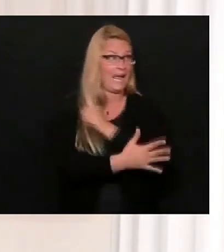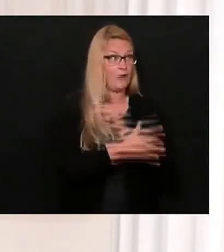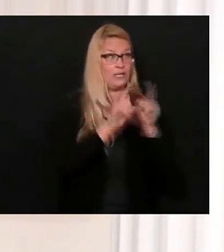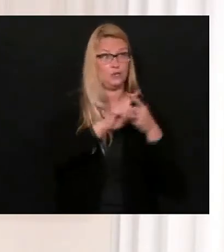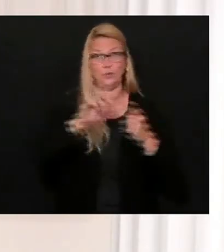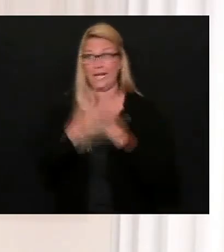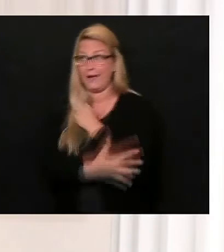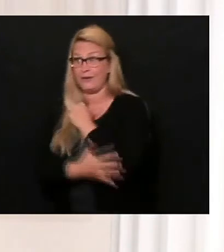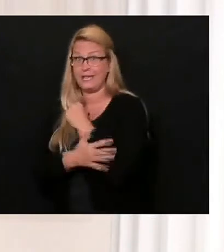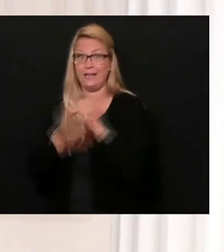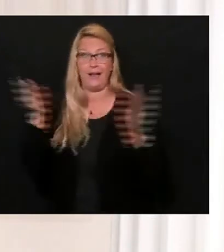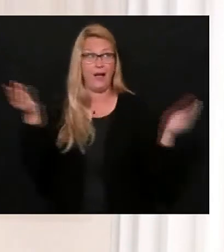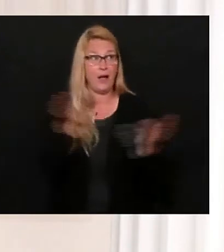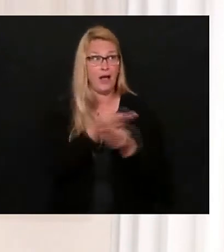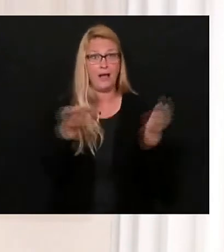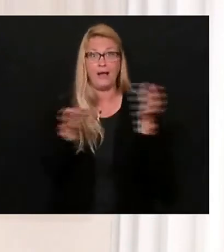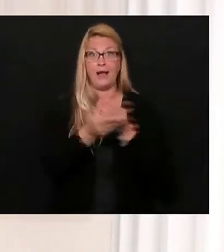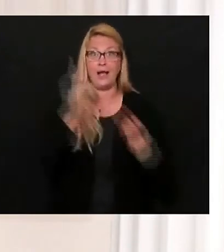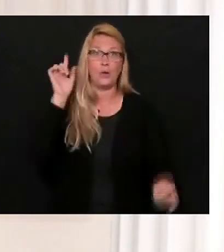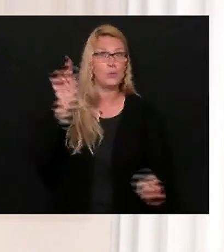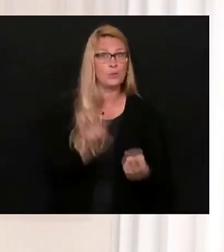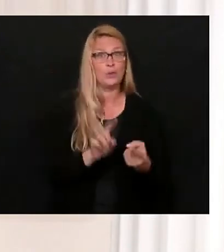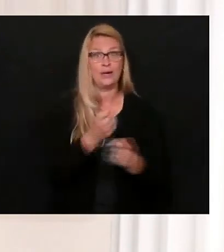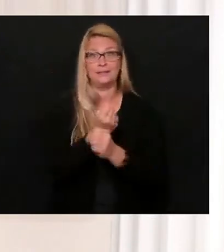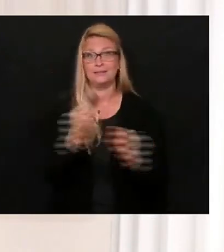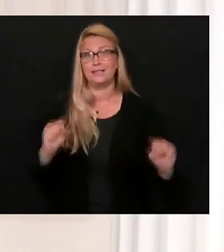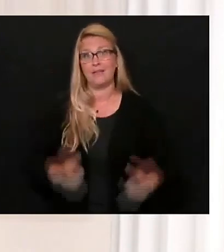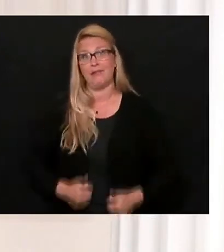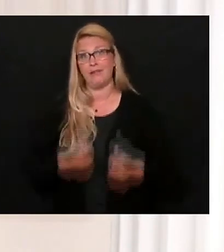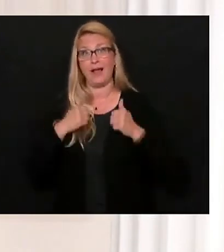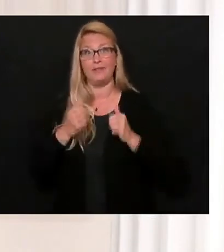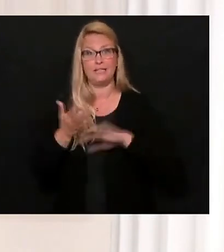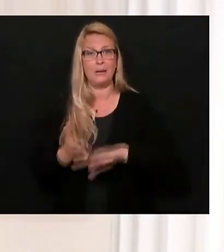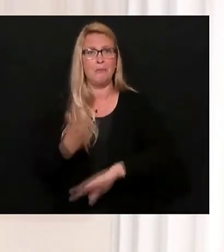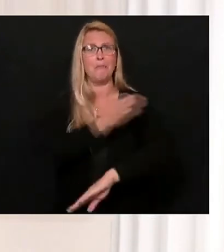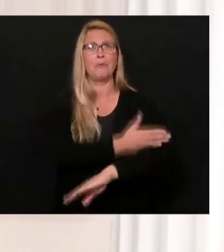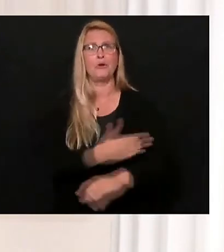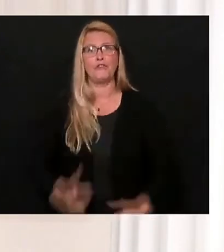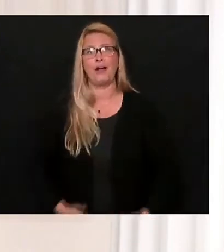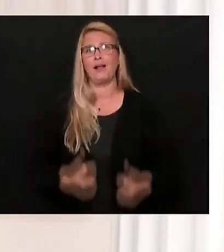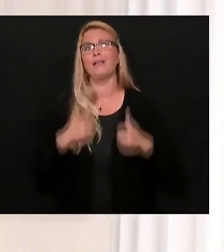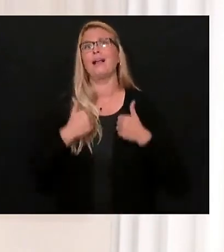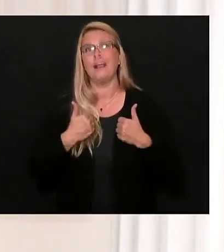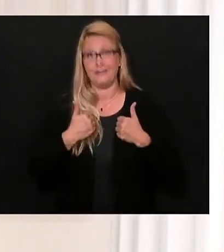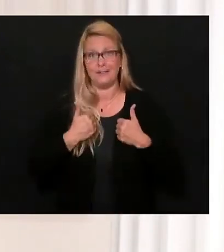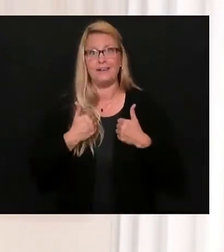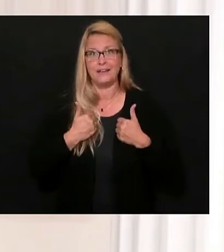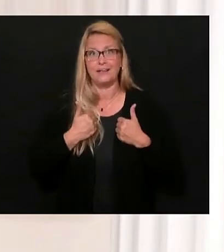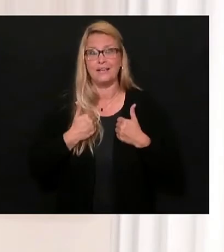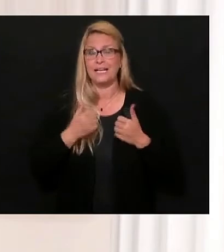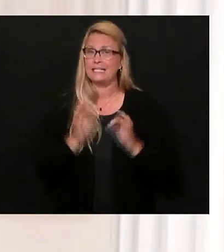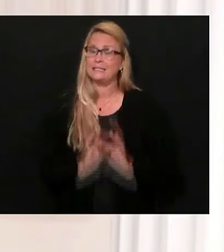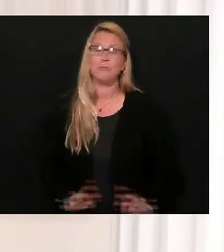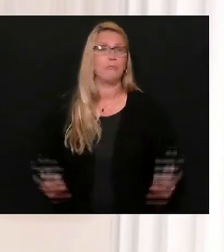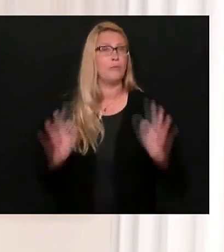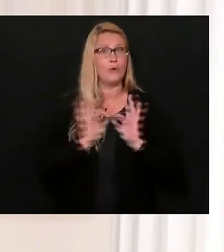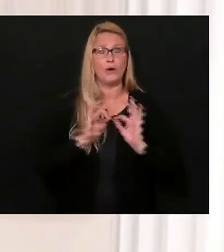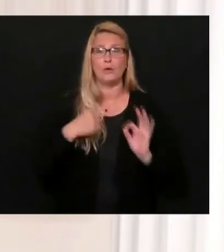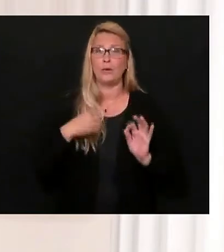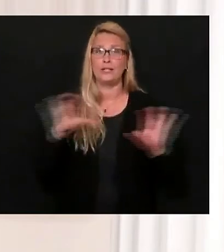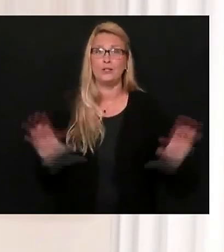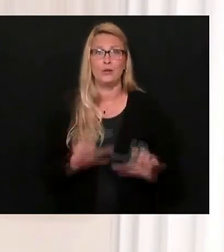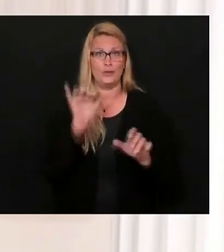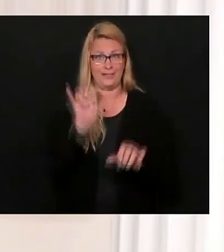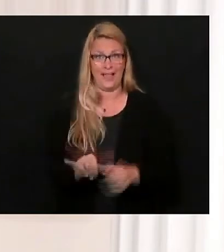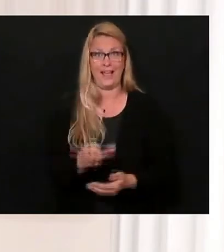West Virginia, and save lives and improve the well-being of our population, it is critically important that we do this in a